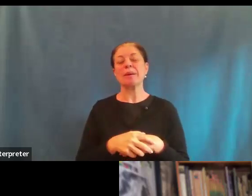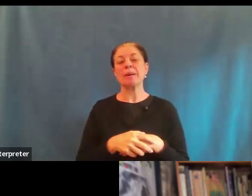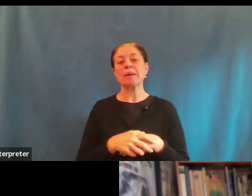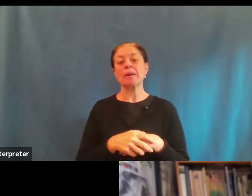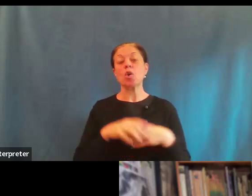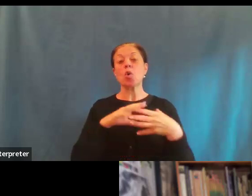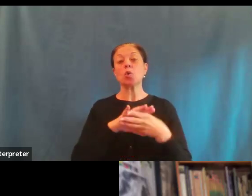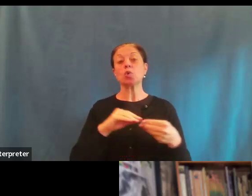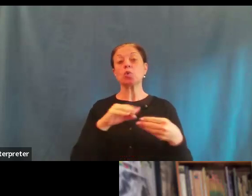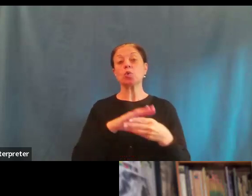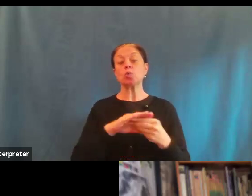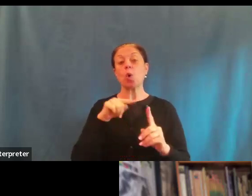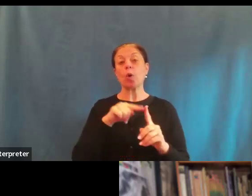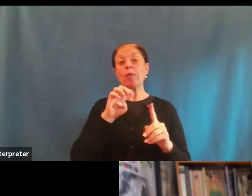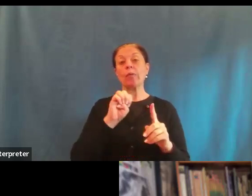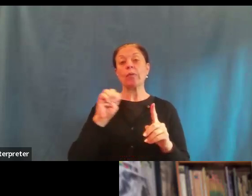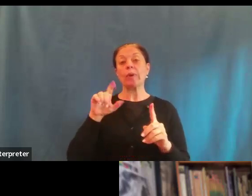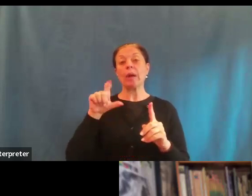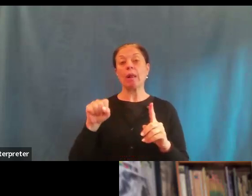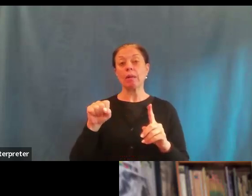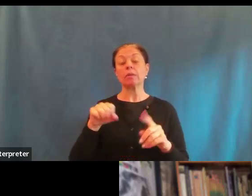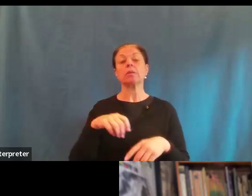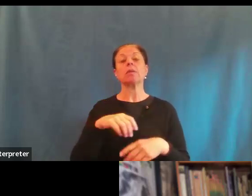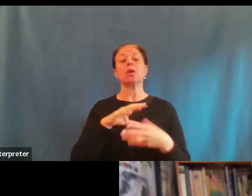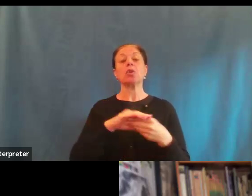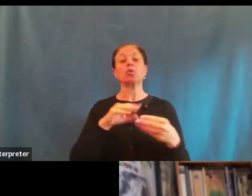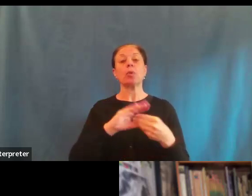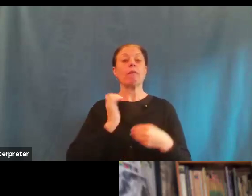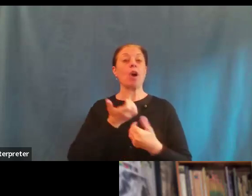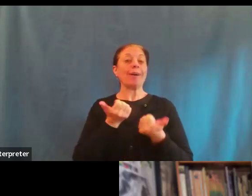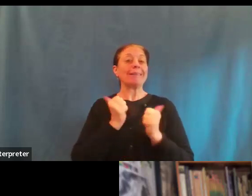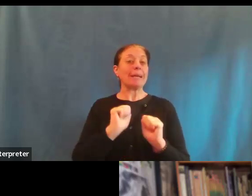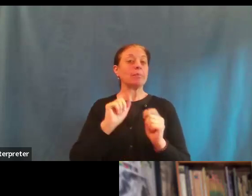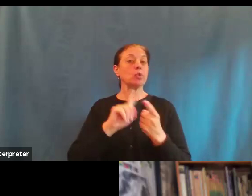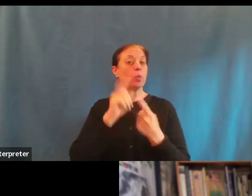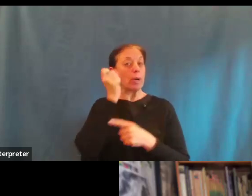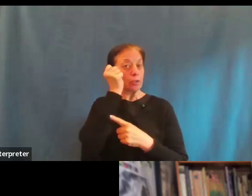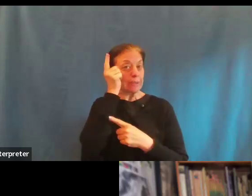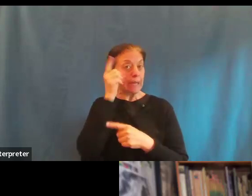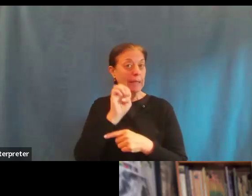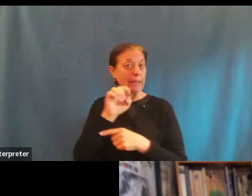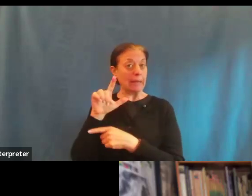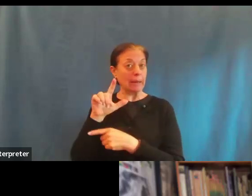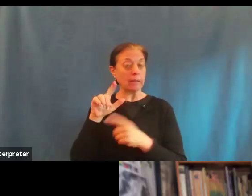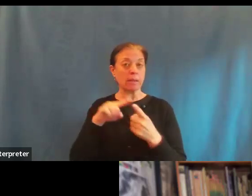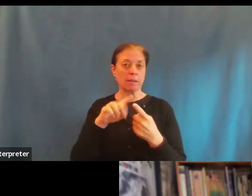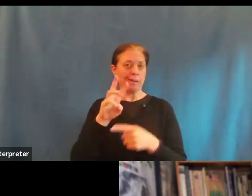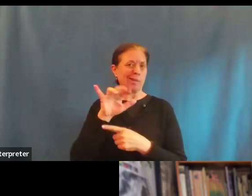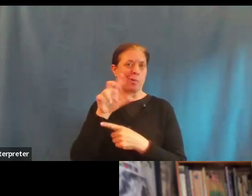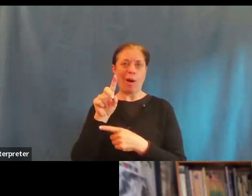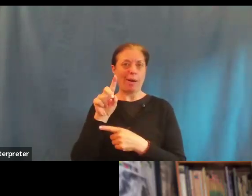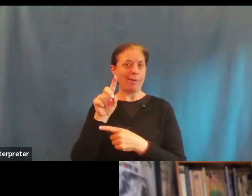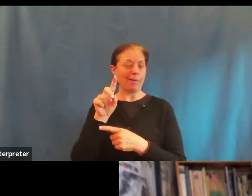the story of eels and the story of our attempts to understand them is, something of a wild